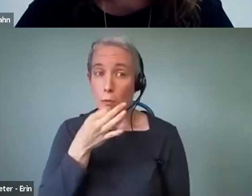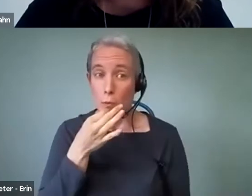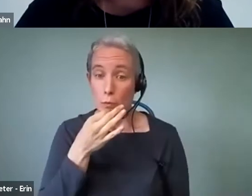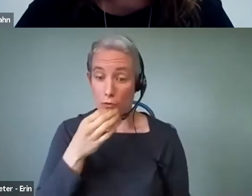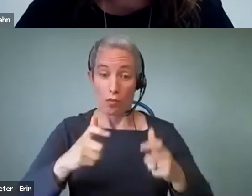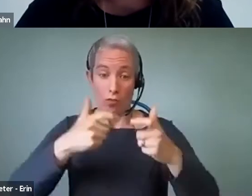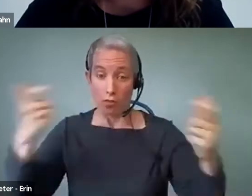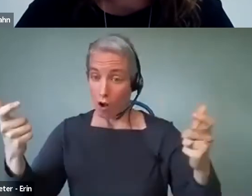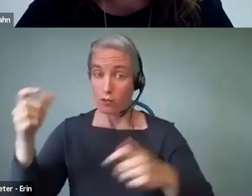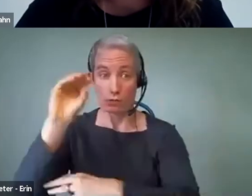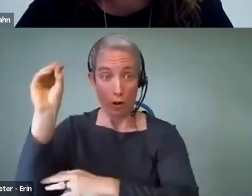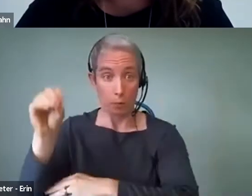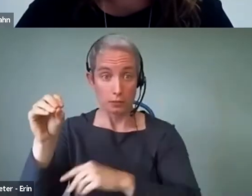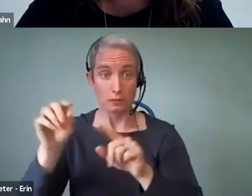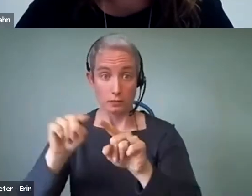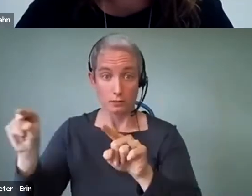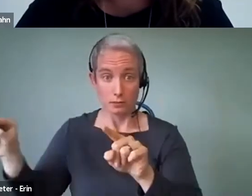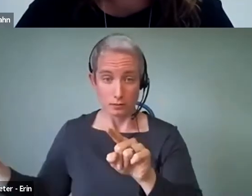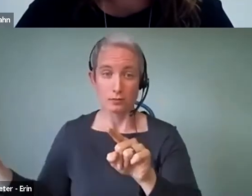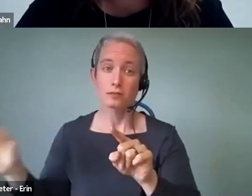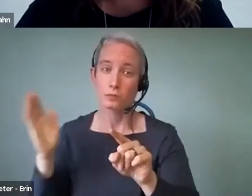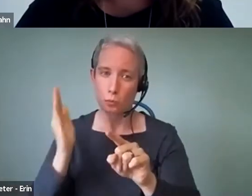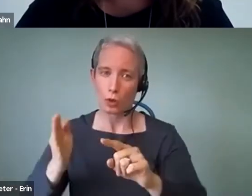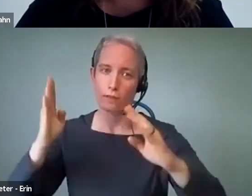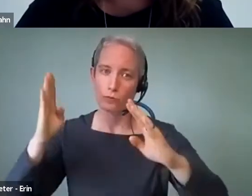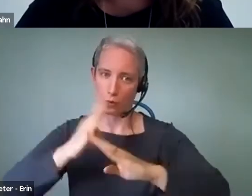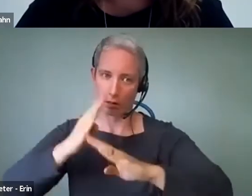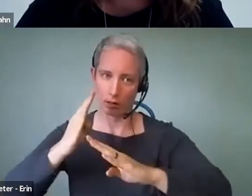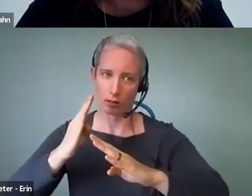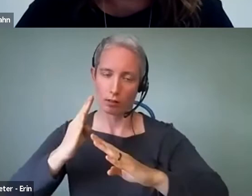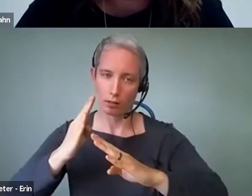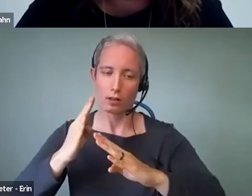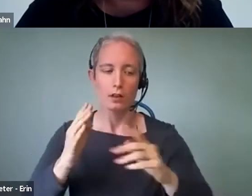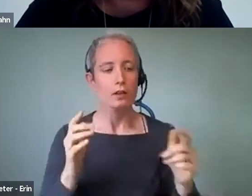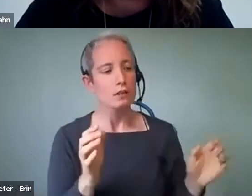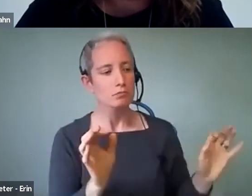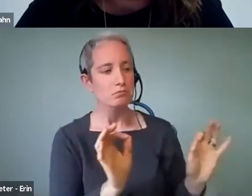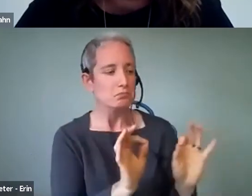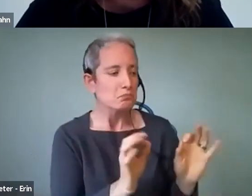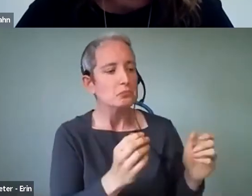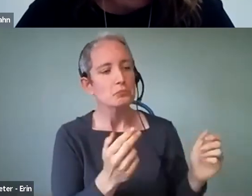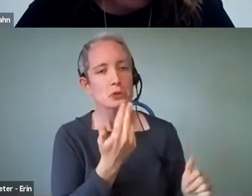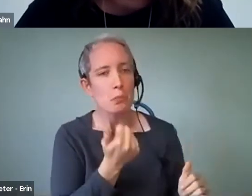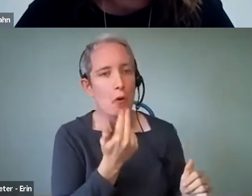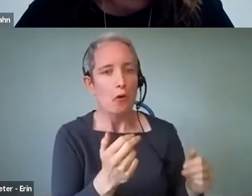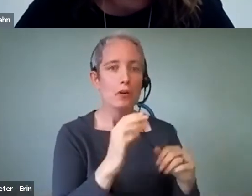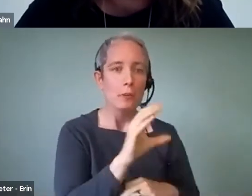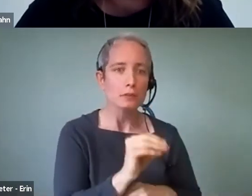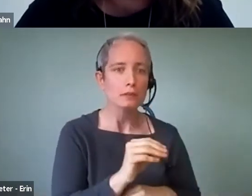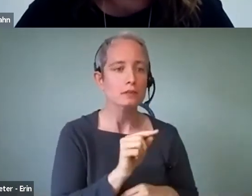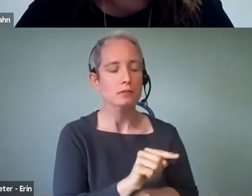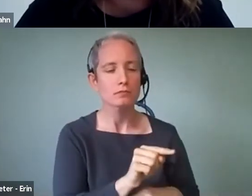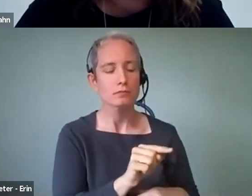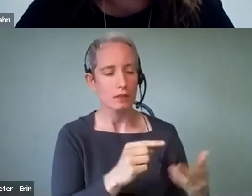and that's why they're going a higher percentage of remote. Smaller ones, I believe they're, and I'm talking to people, I talked to